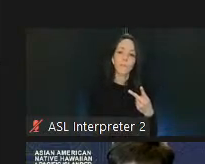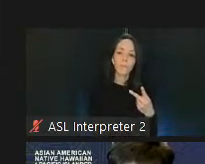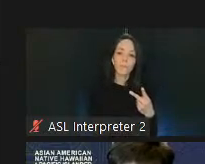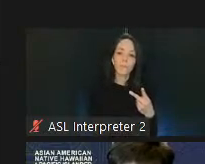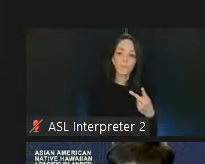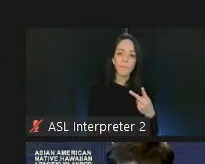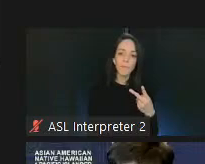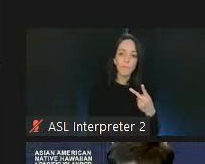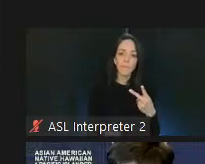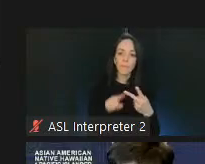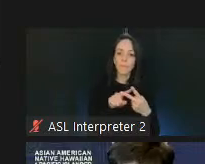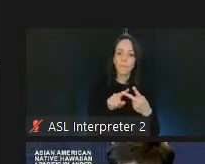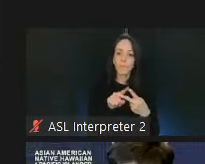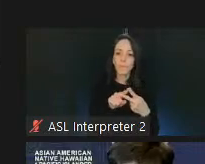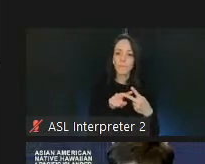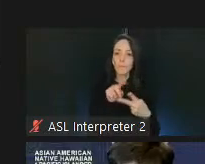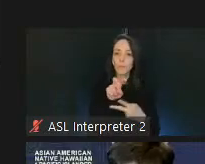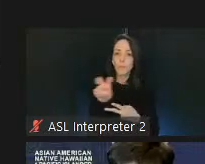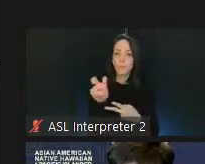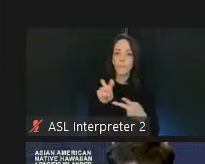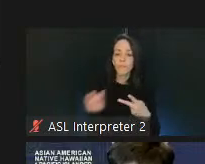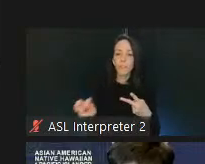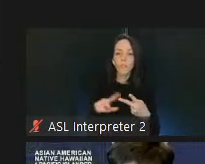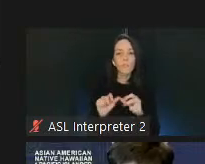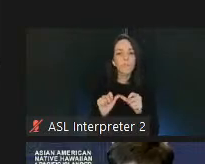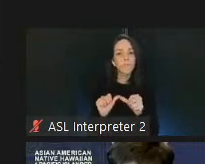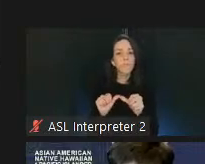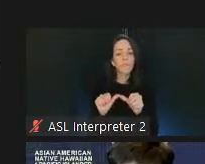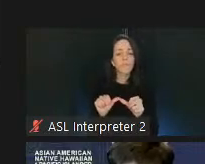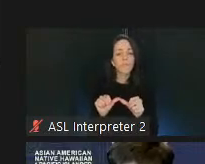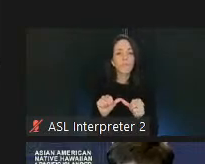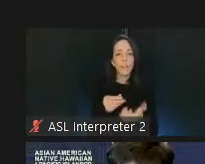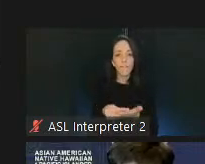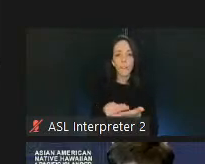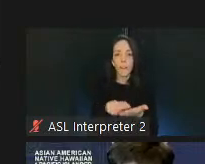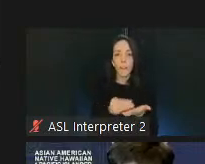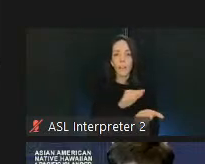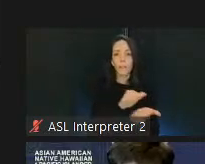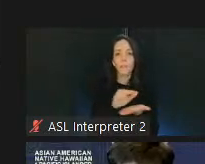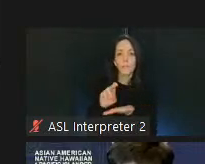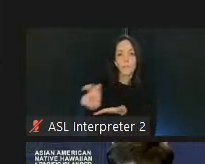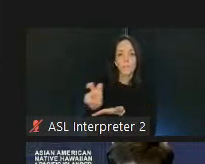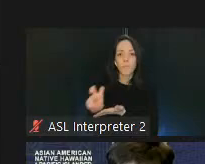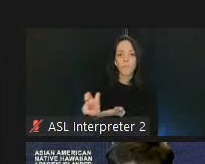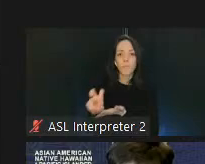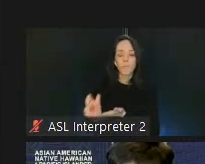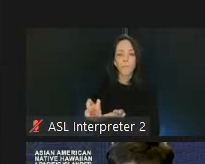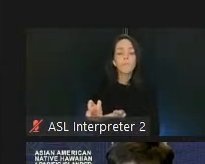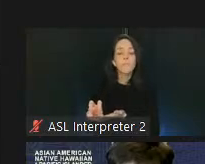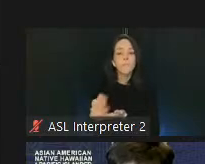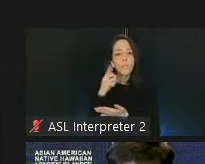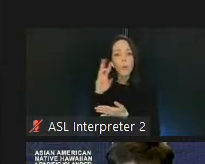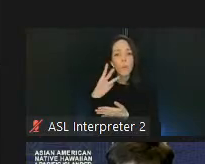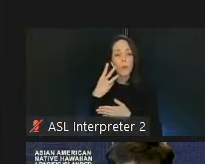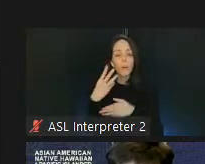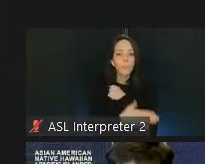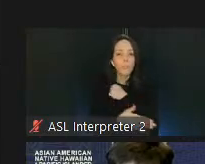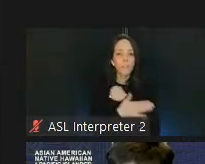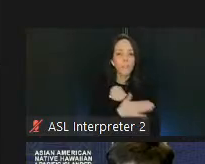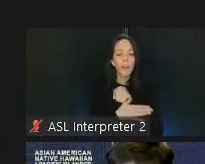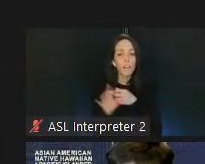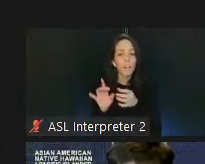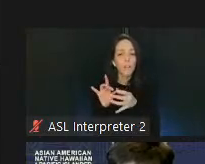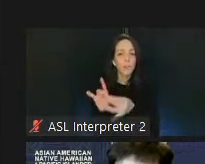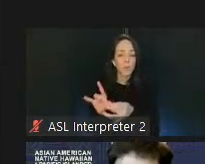These chosen transfers have been consistent funding to our Washington County cooperative library systems